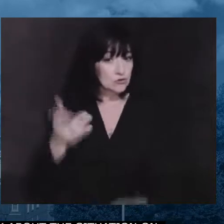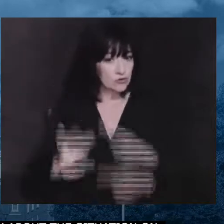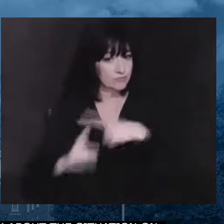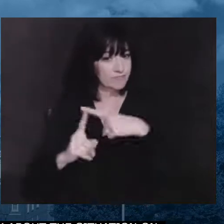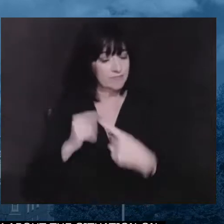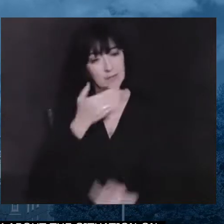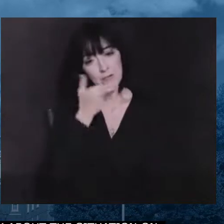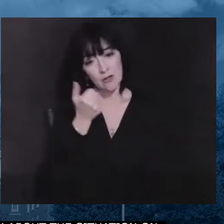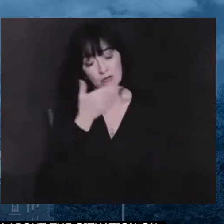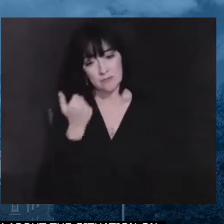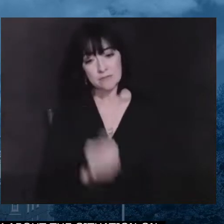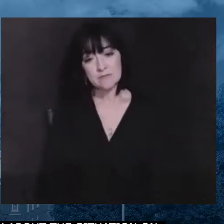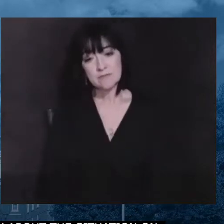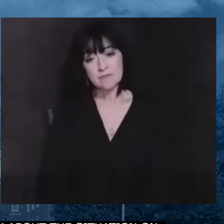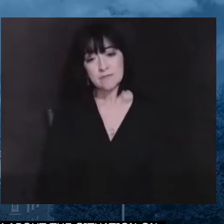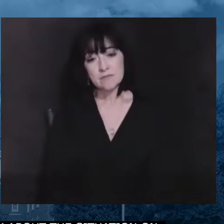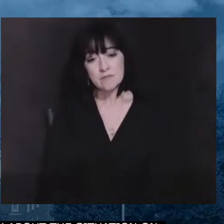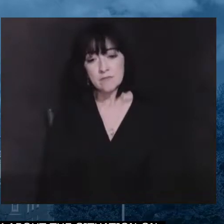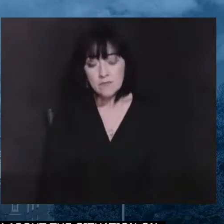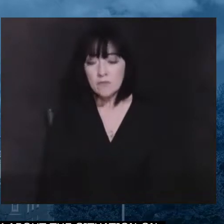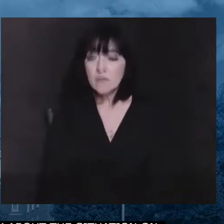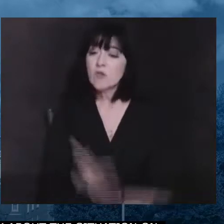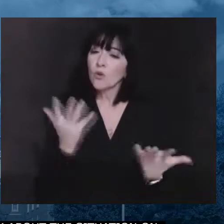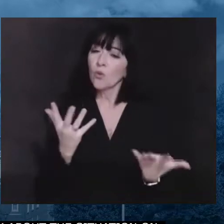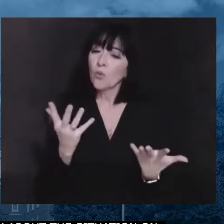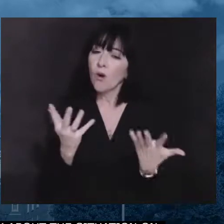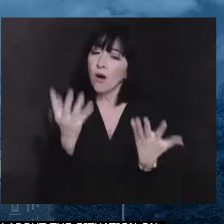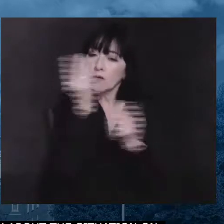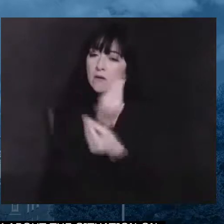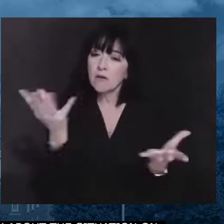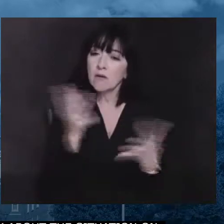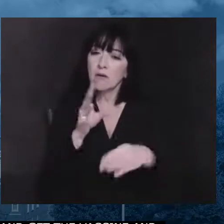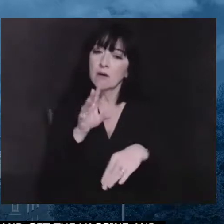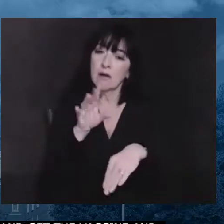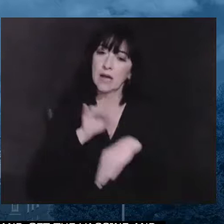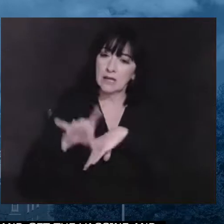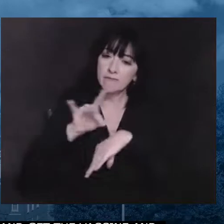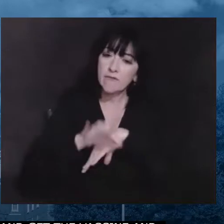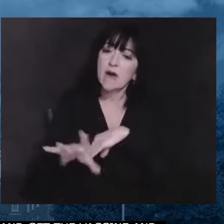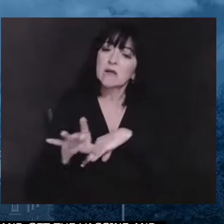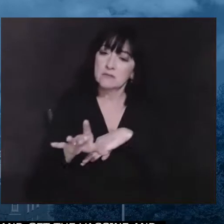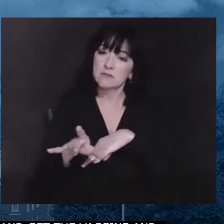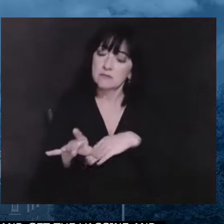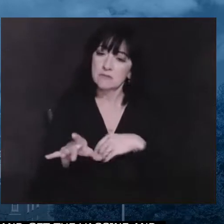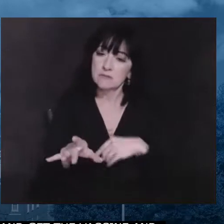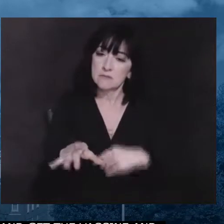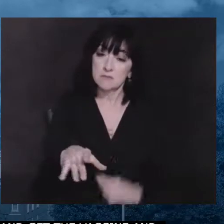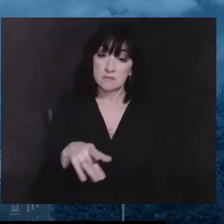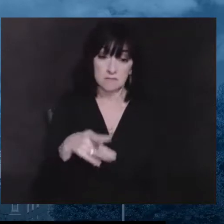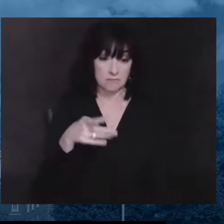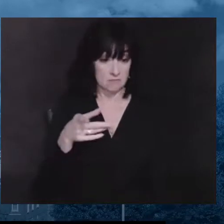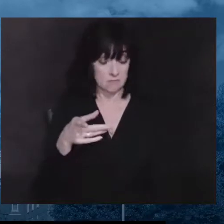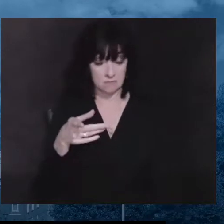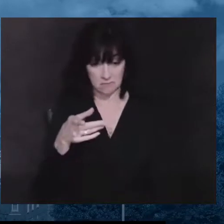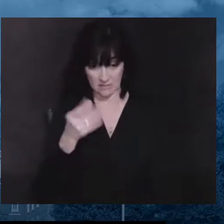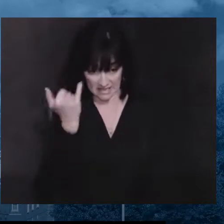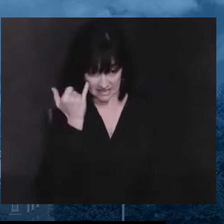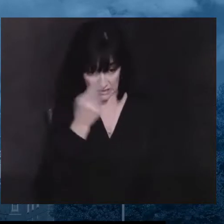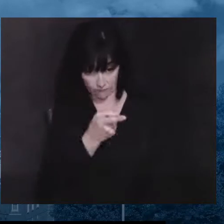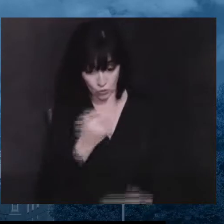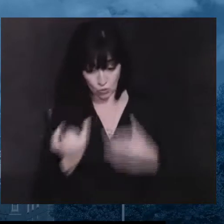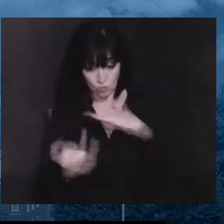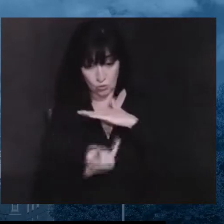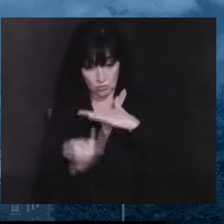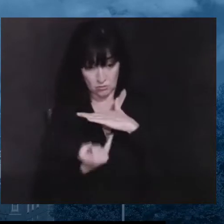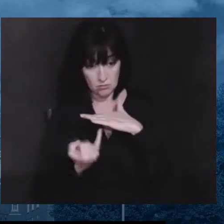Giving it advice kind of along that line, is there a drop dead point where you would say even if you do quarantine, it would